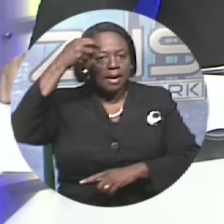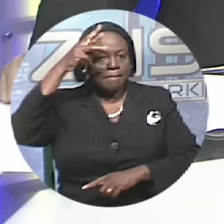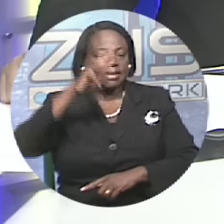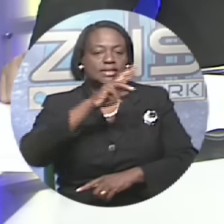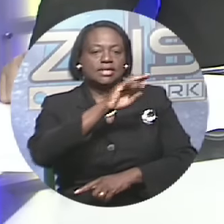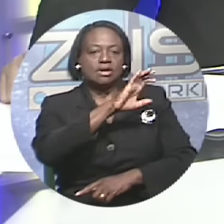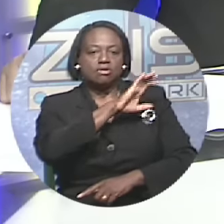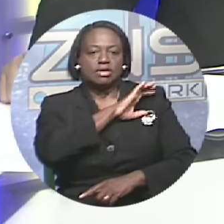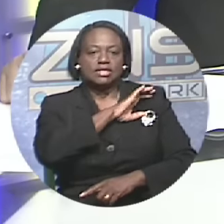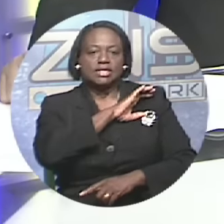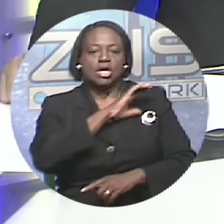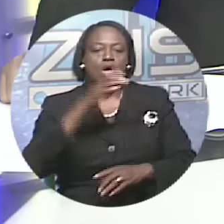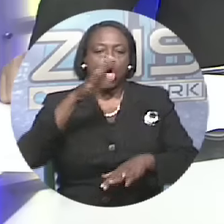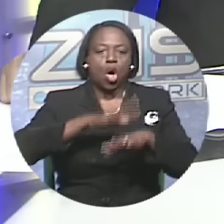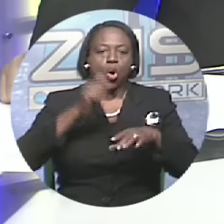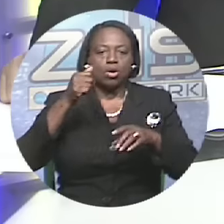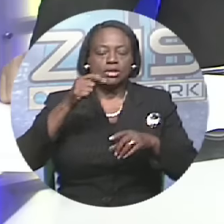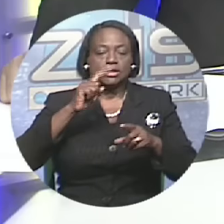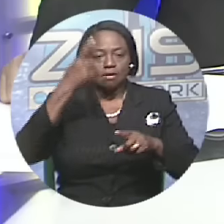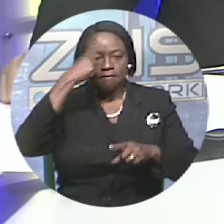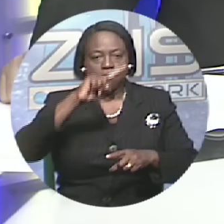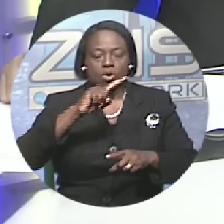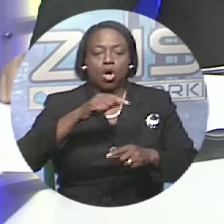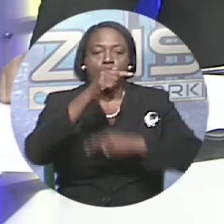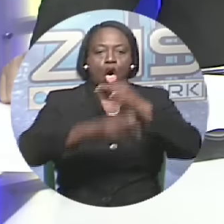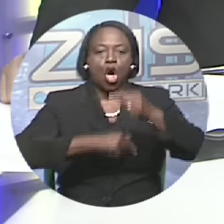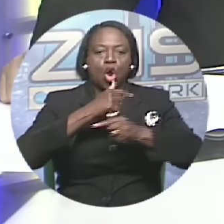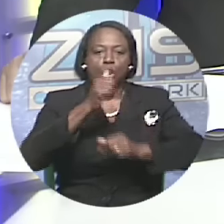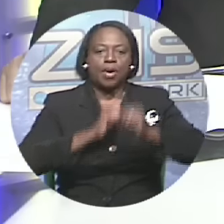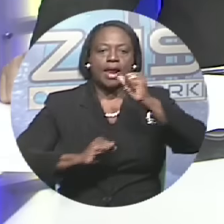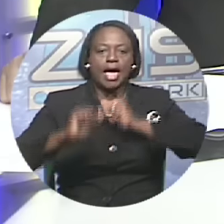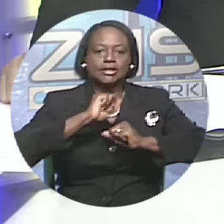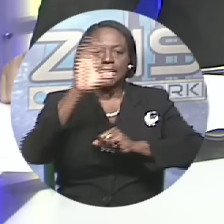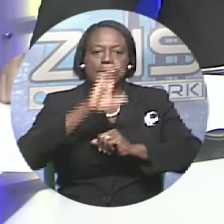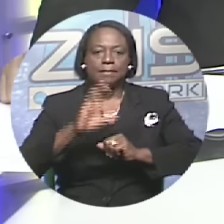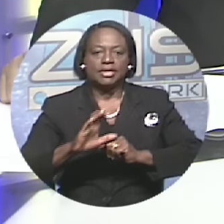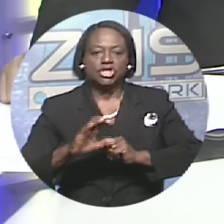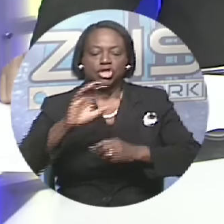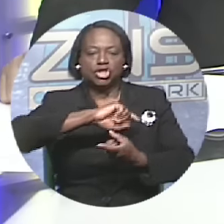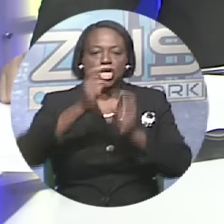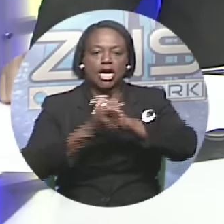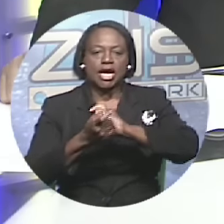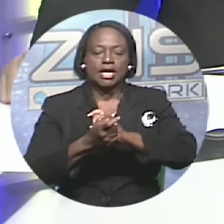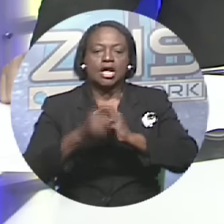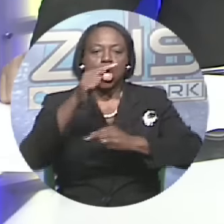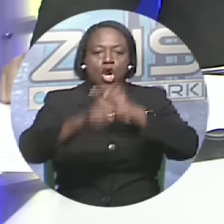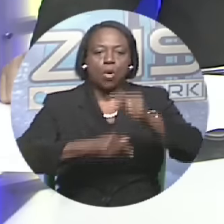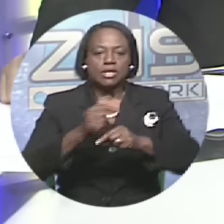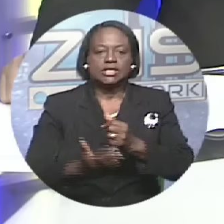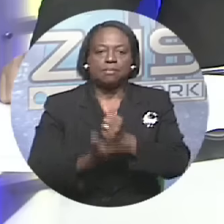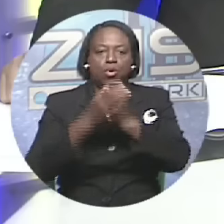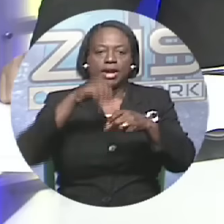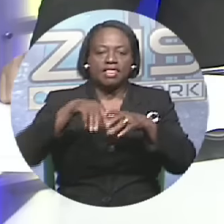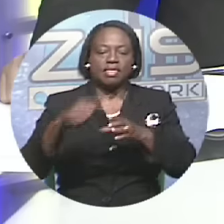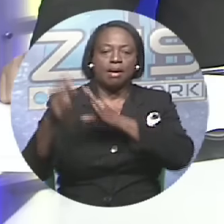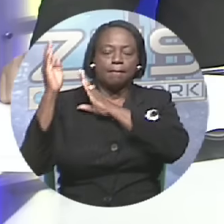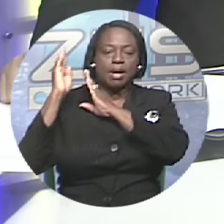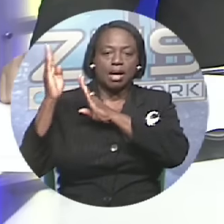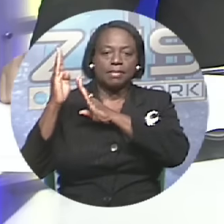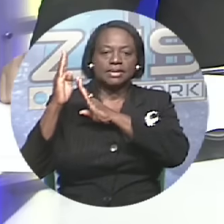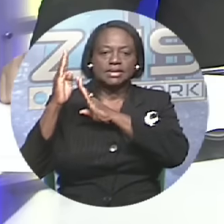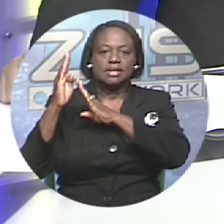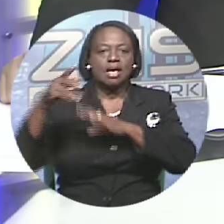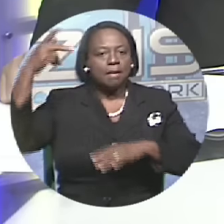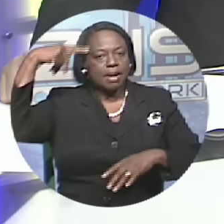for global action to climate change and international support for the Bahamas. Now, the Prime Minister joined world